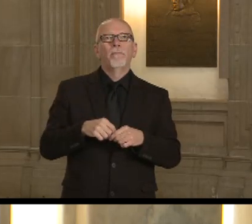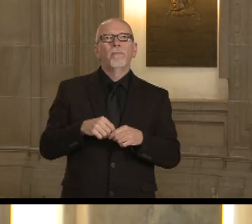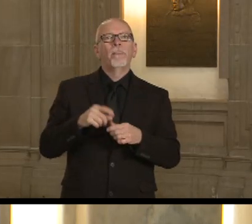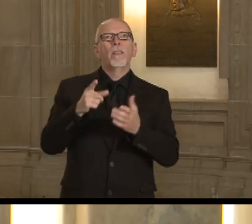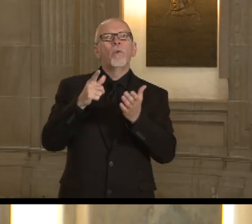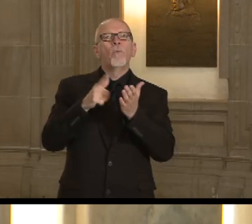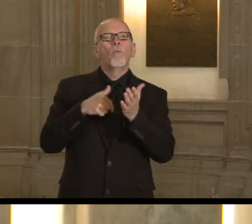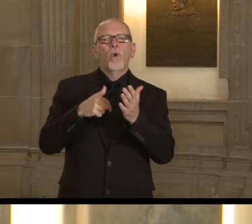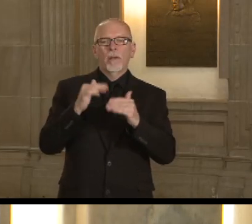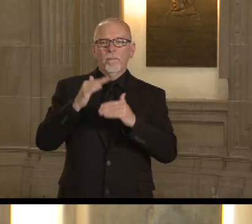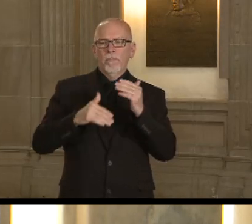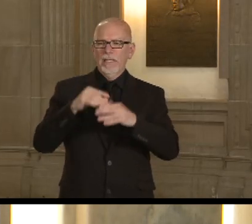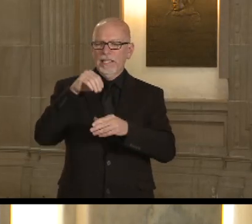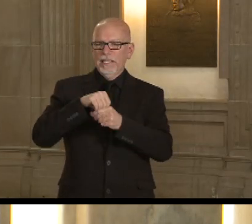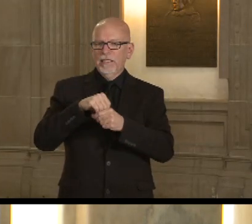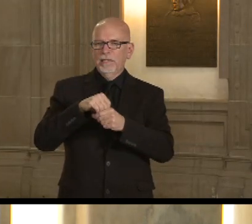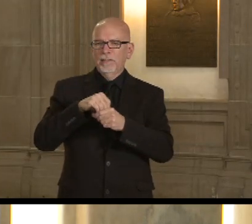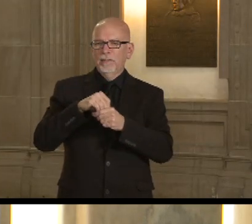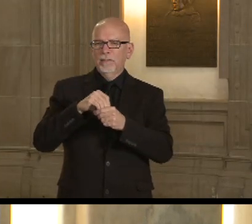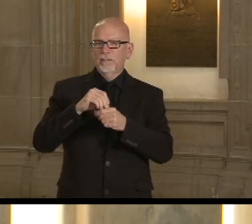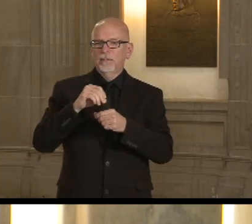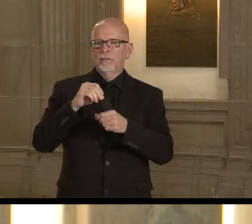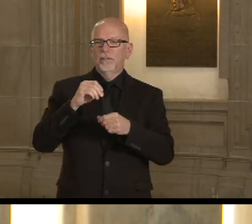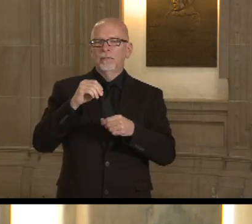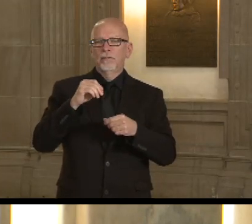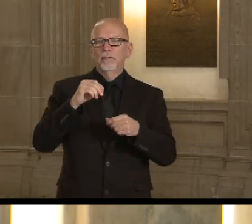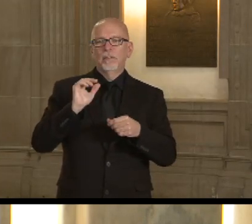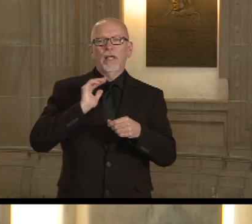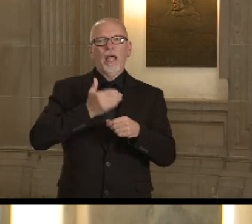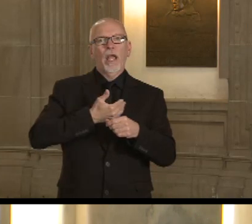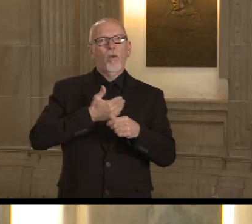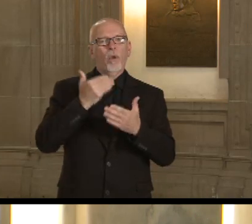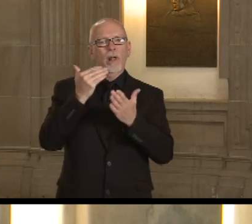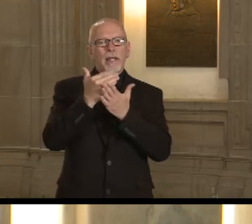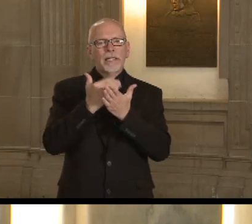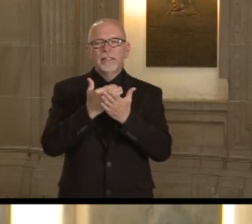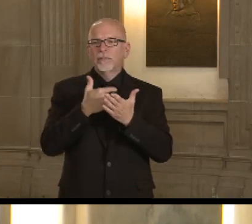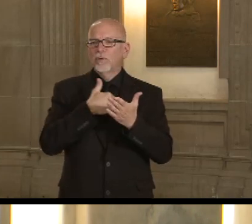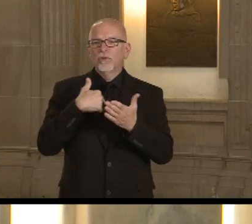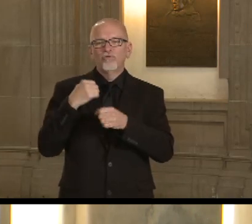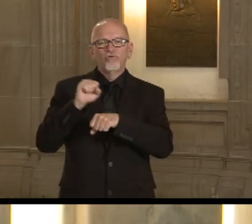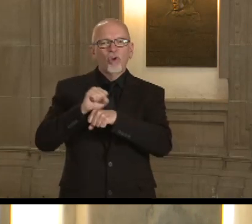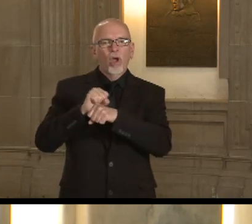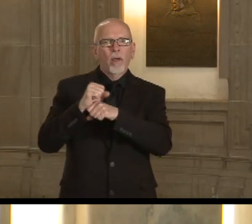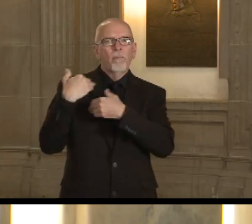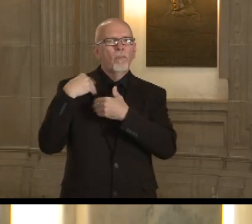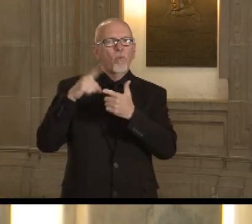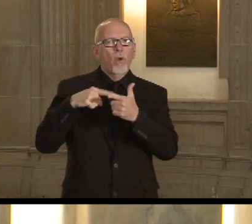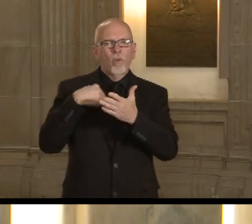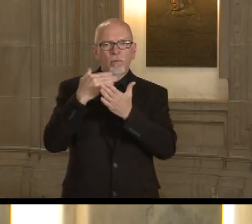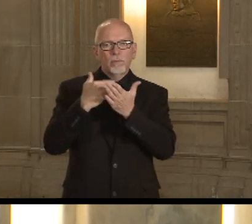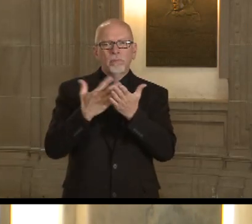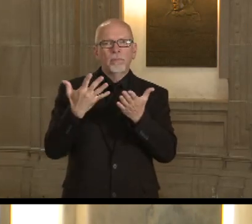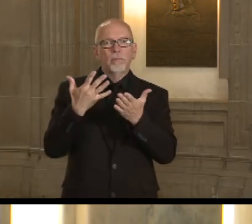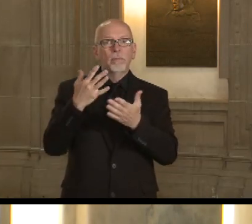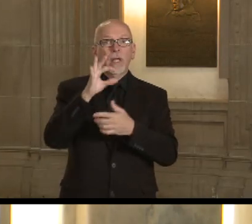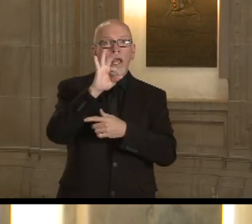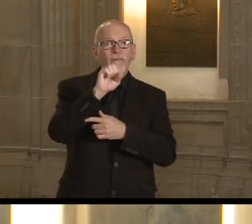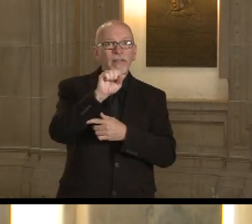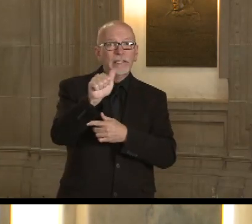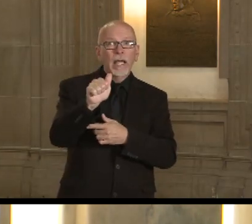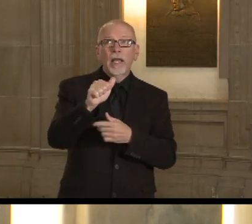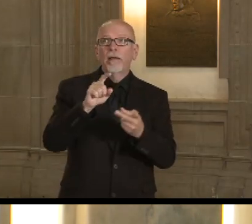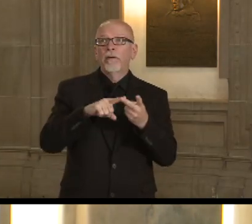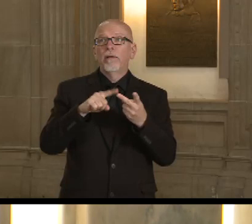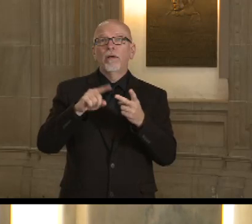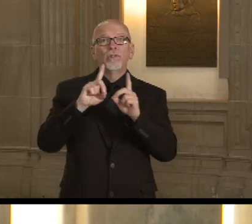what is built into our to-do list, our jobs, whether it be at FSSA